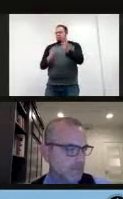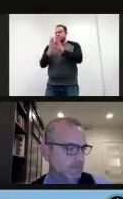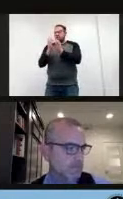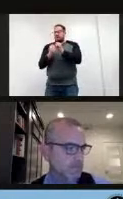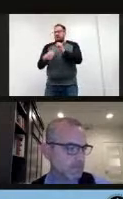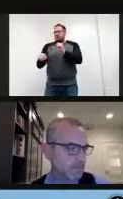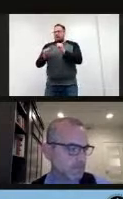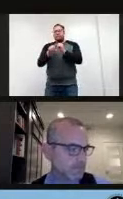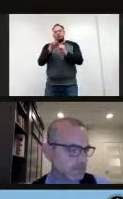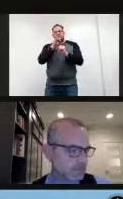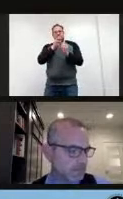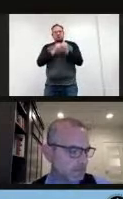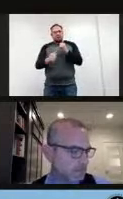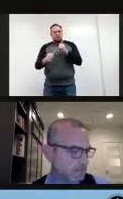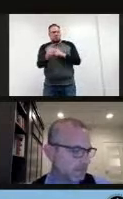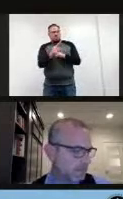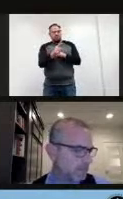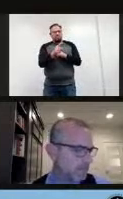need to speak with them,